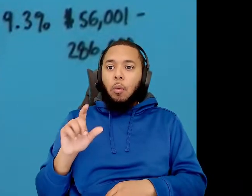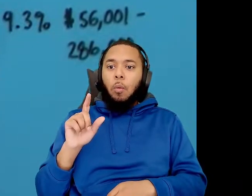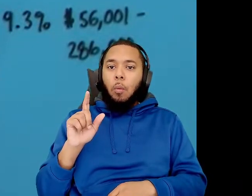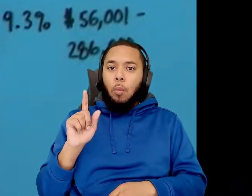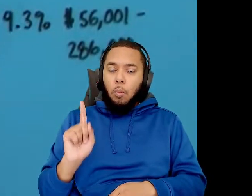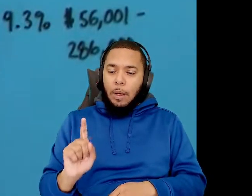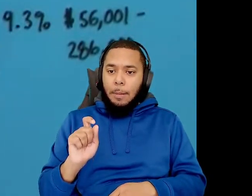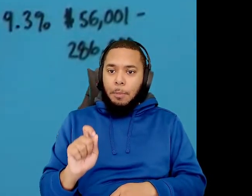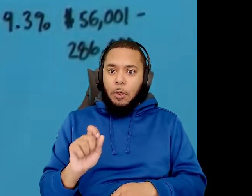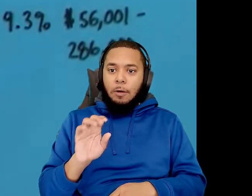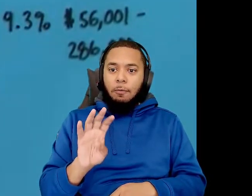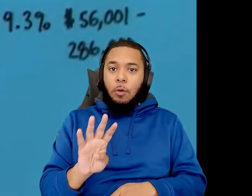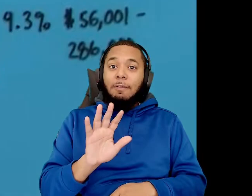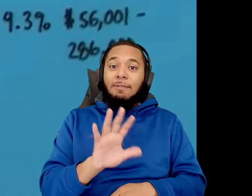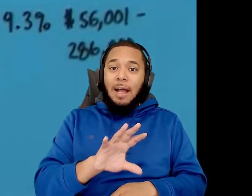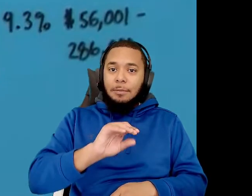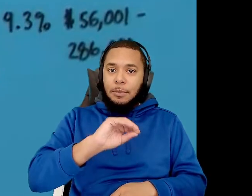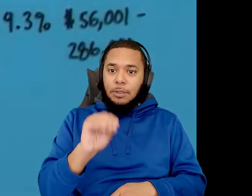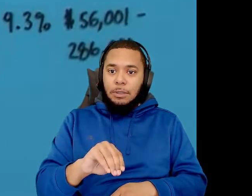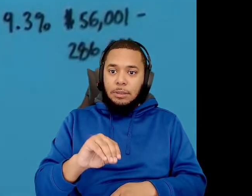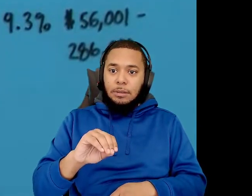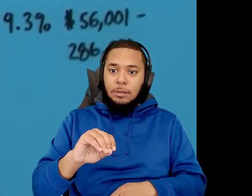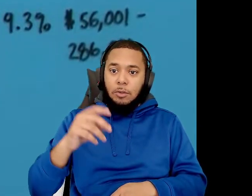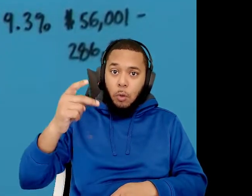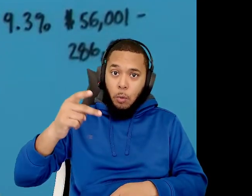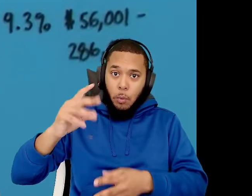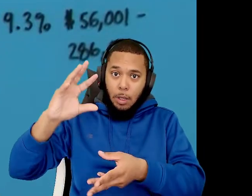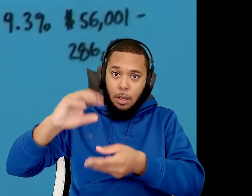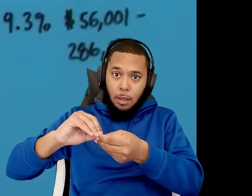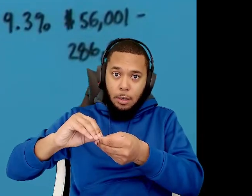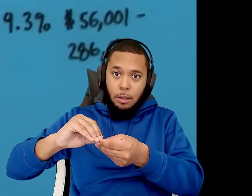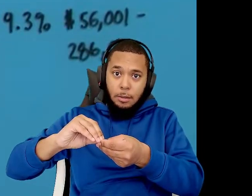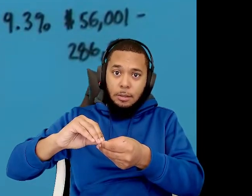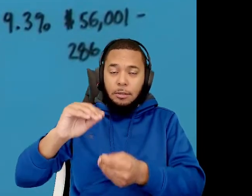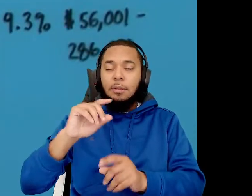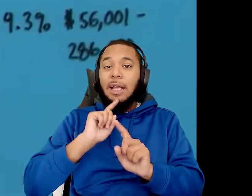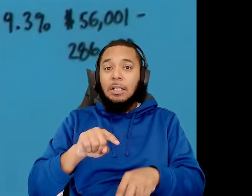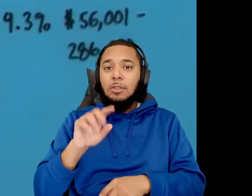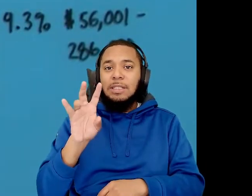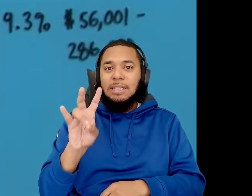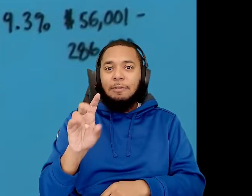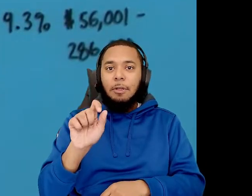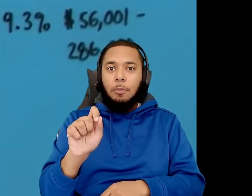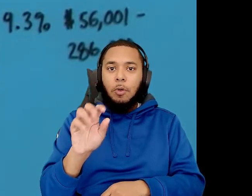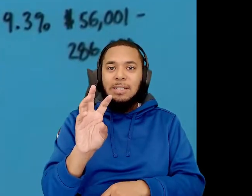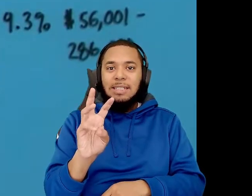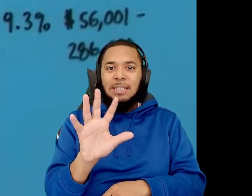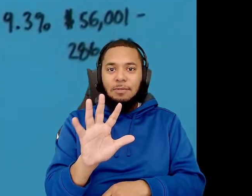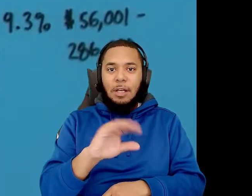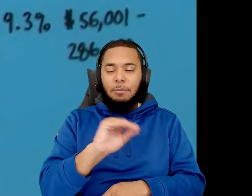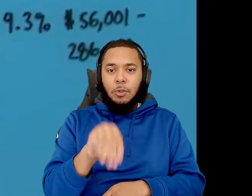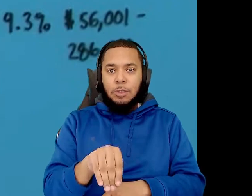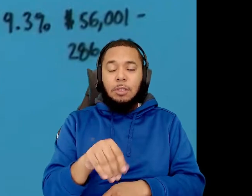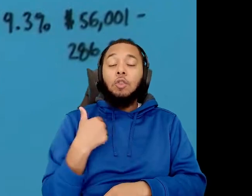1.45%. Now, if you add all the together, we get 7.65%. So we're going to